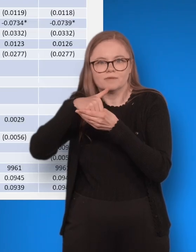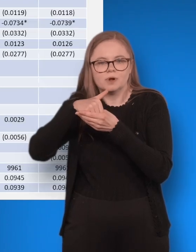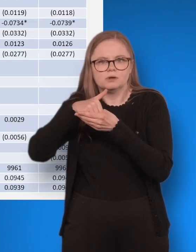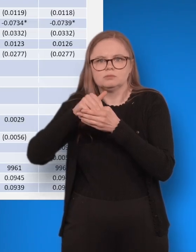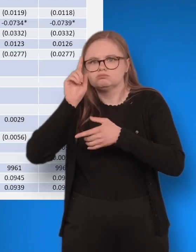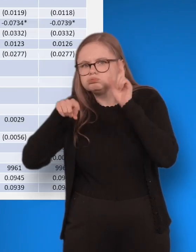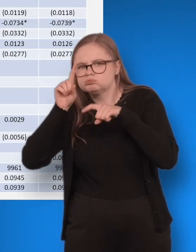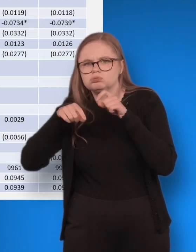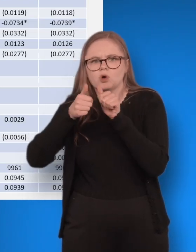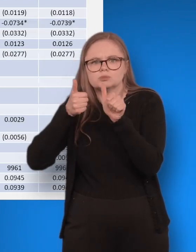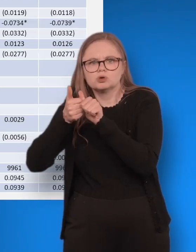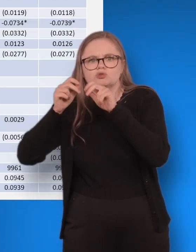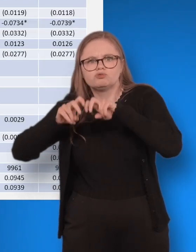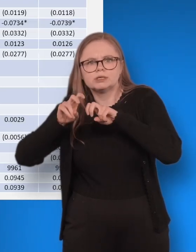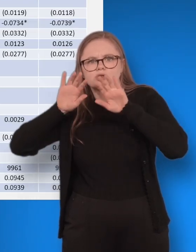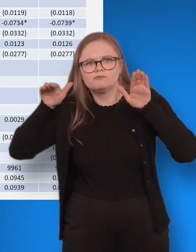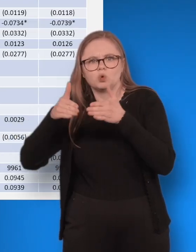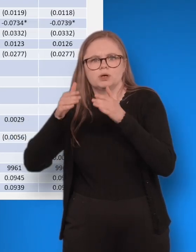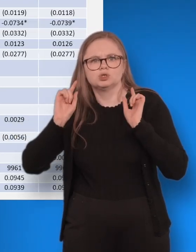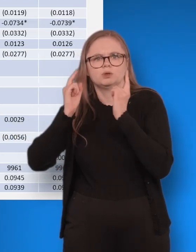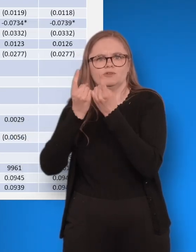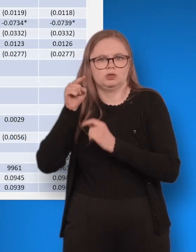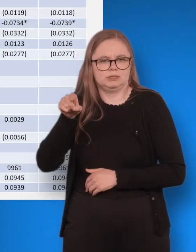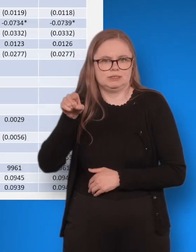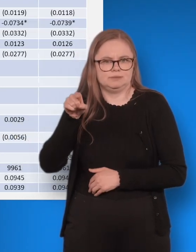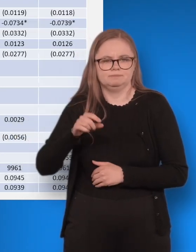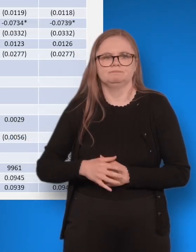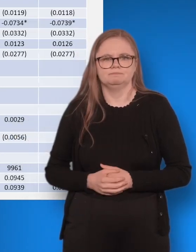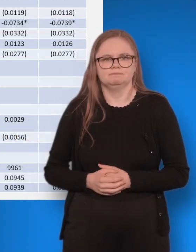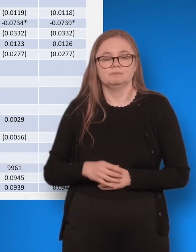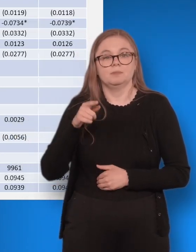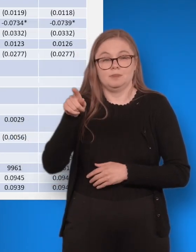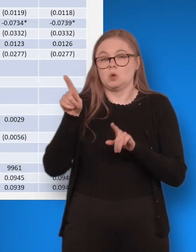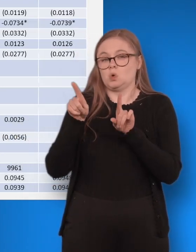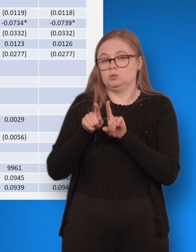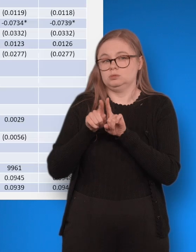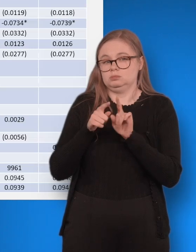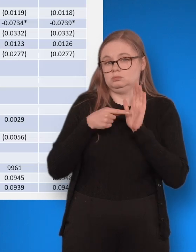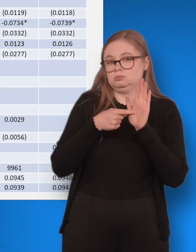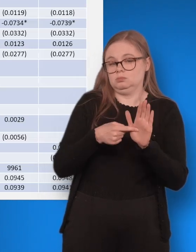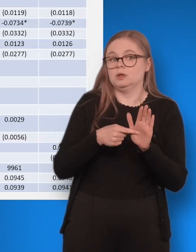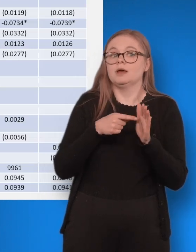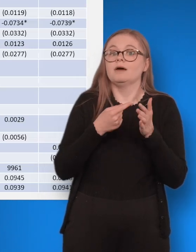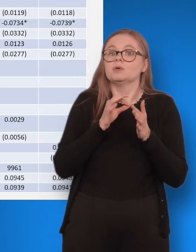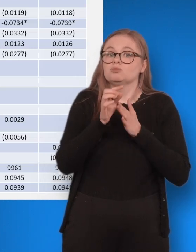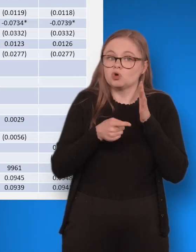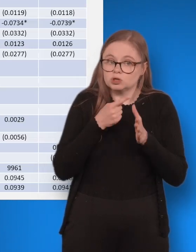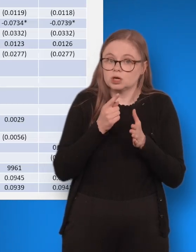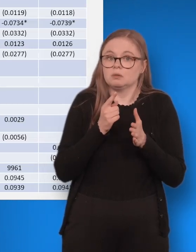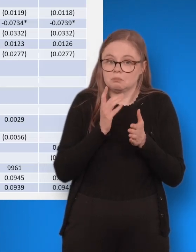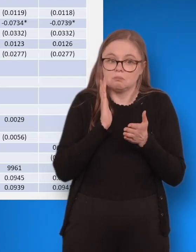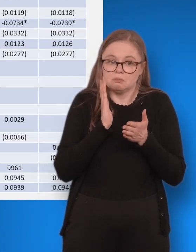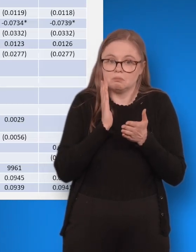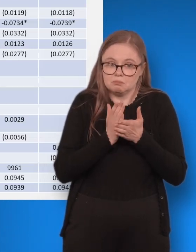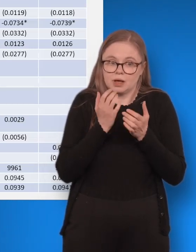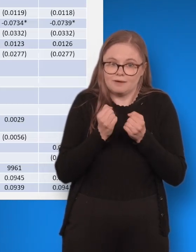entrepreneurial research-focused set of university, also indicates that if a project is led by a Russell